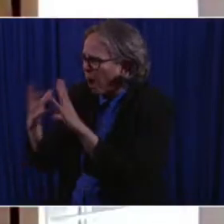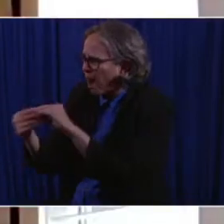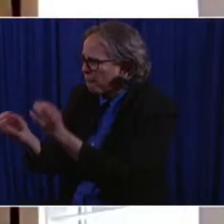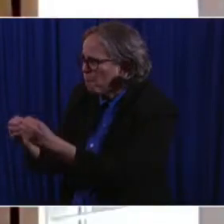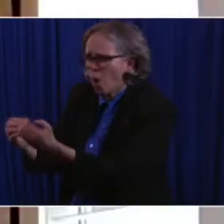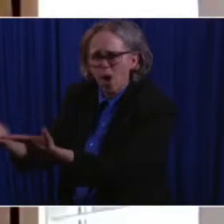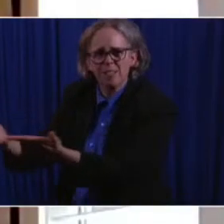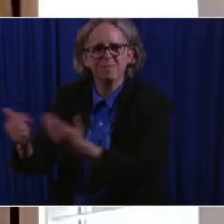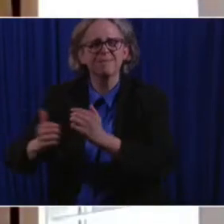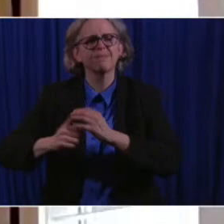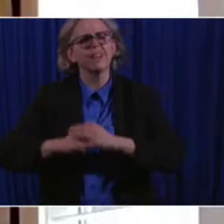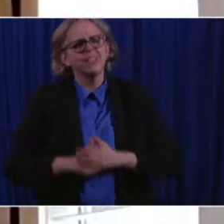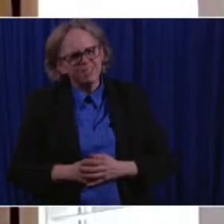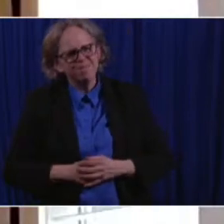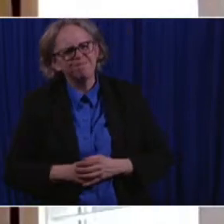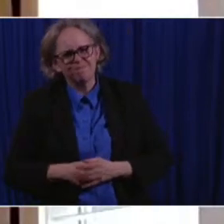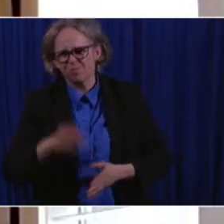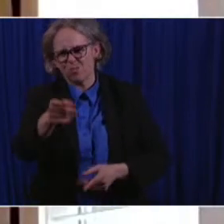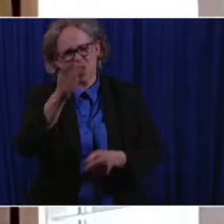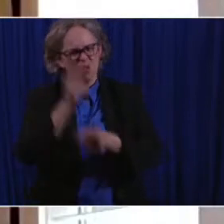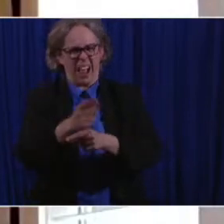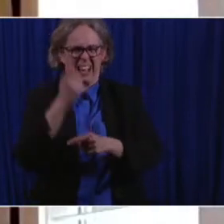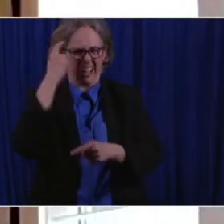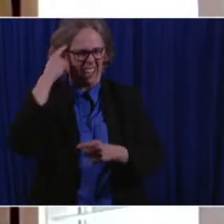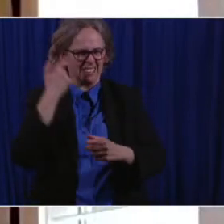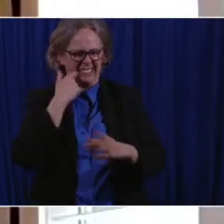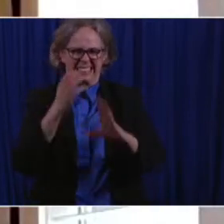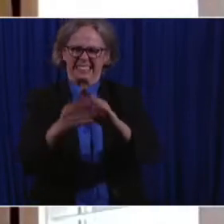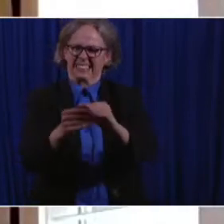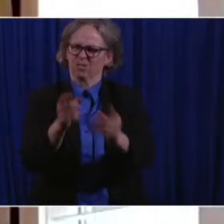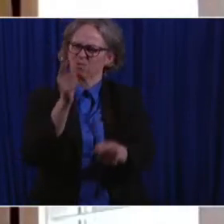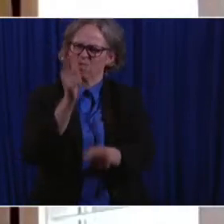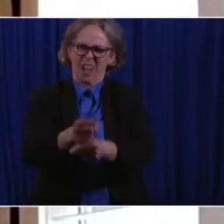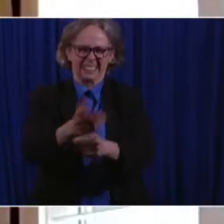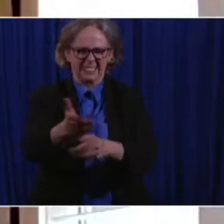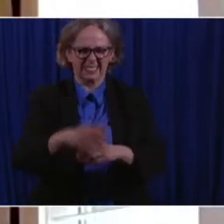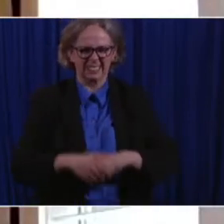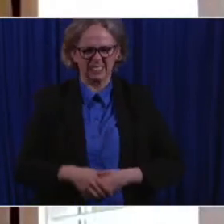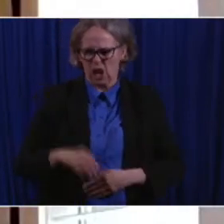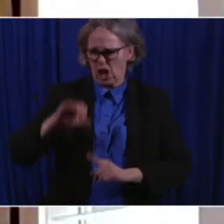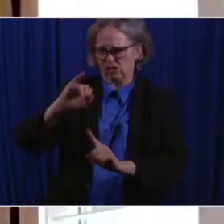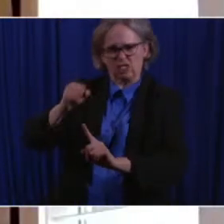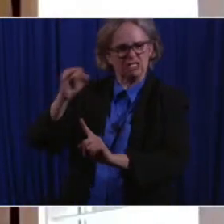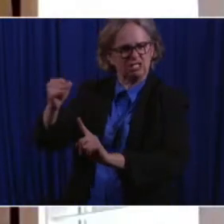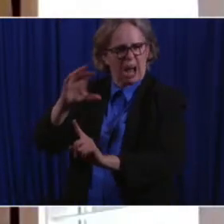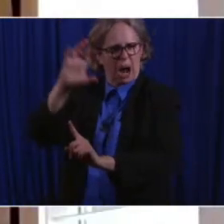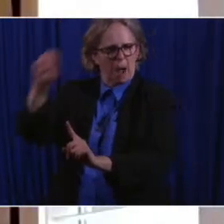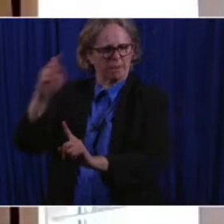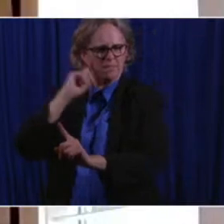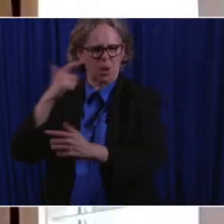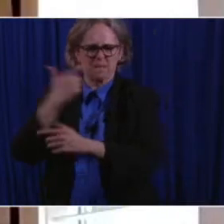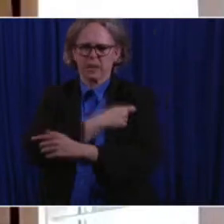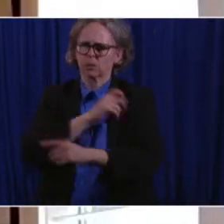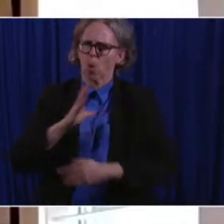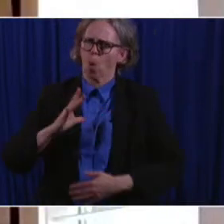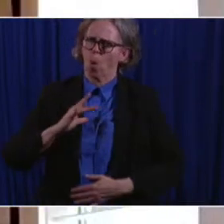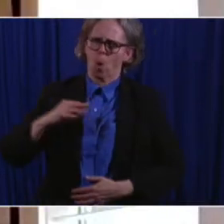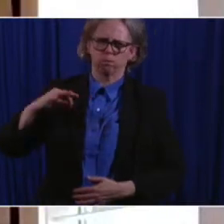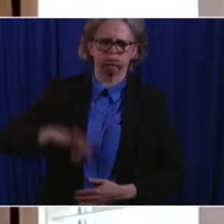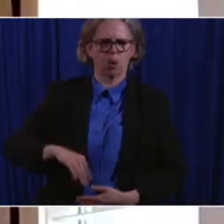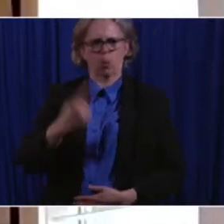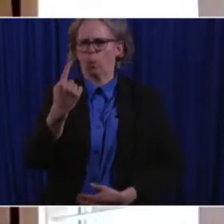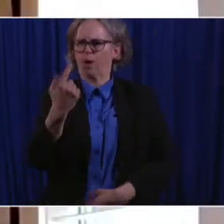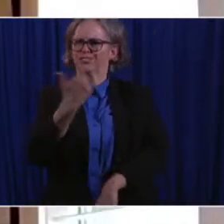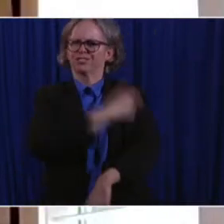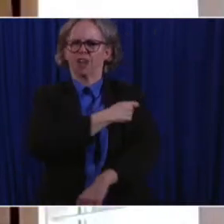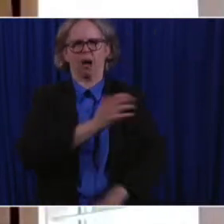think you're absolutely right. The advantage that Johnson & Johnson offers is that 1 shot will